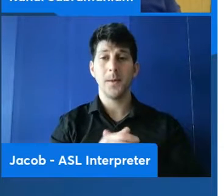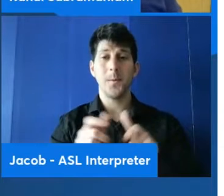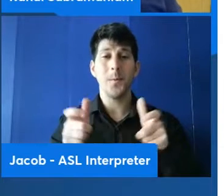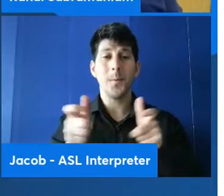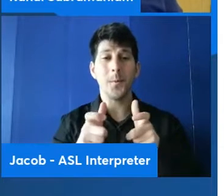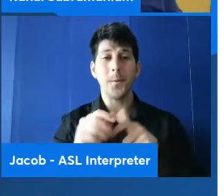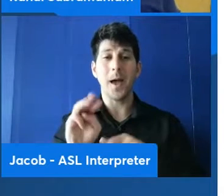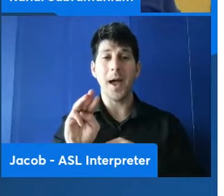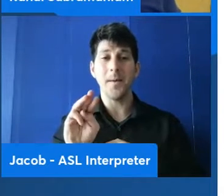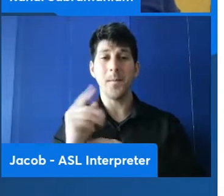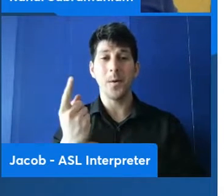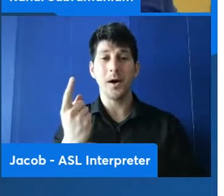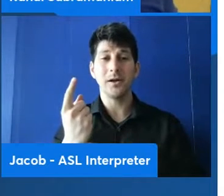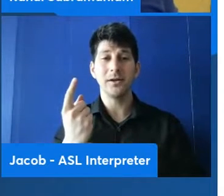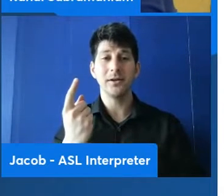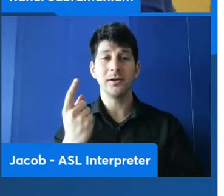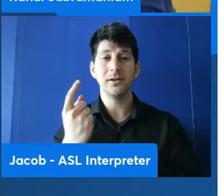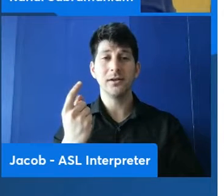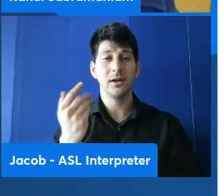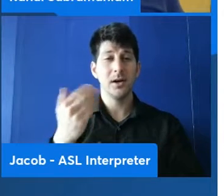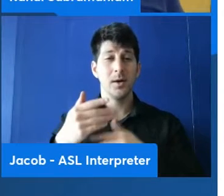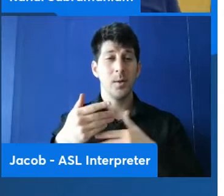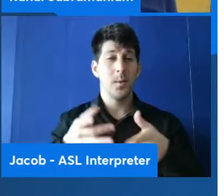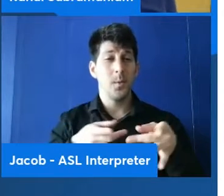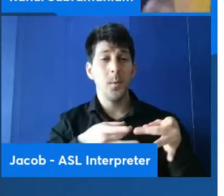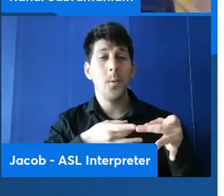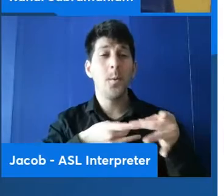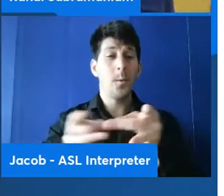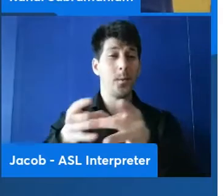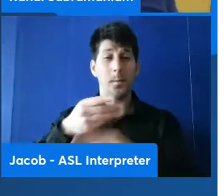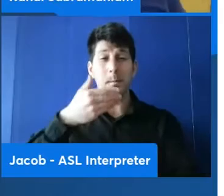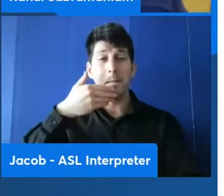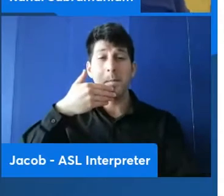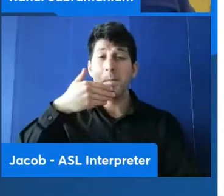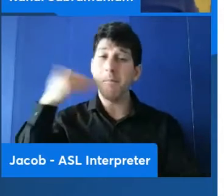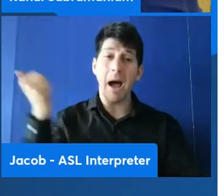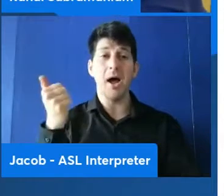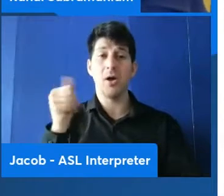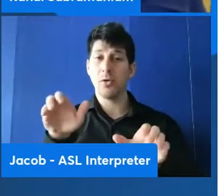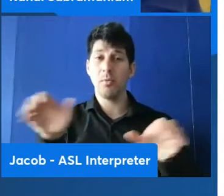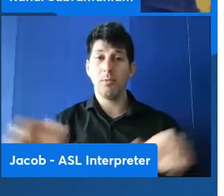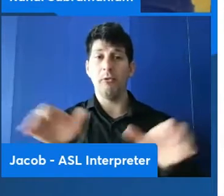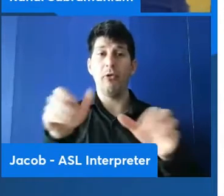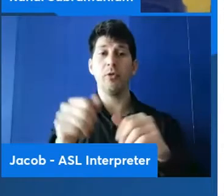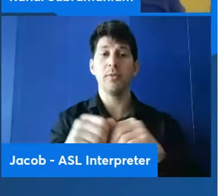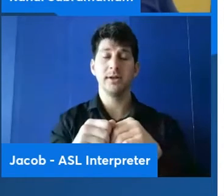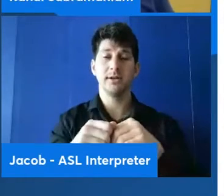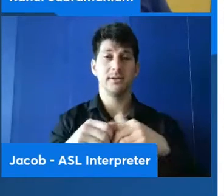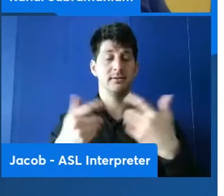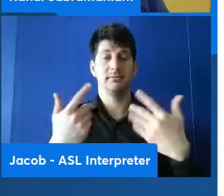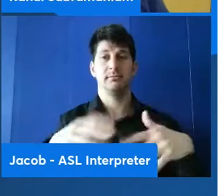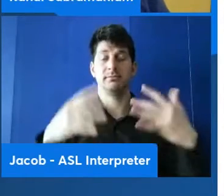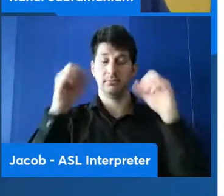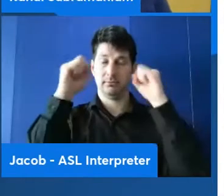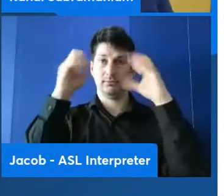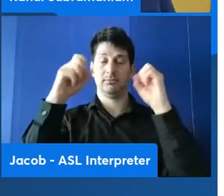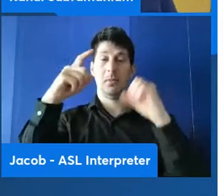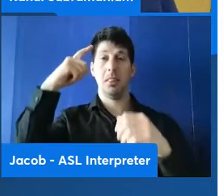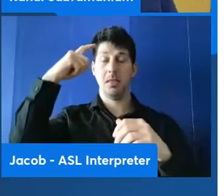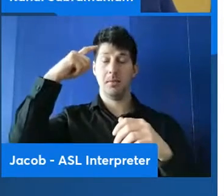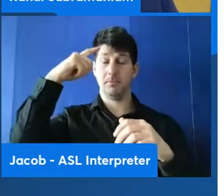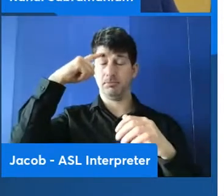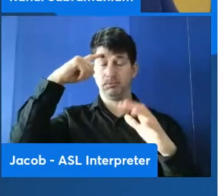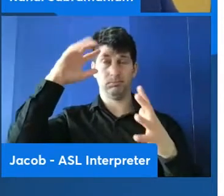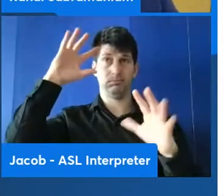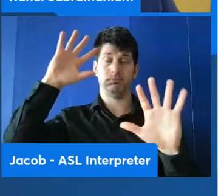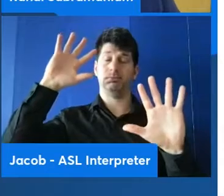M1 does so much better on performance and thermal efficiency. It's just absolutely mind-boggling.